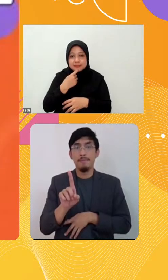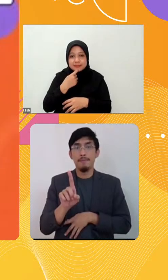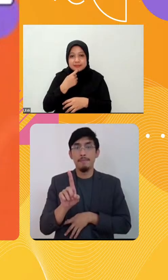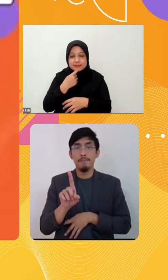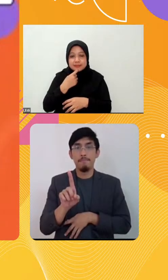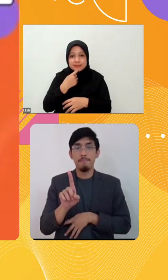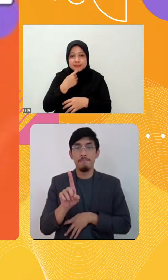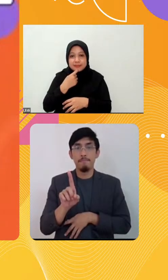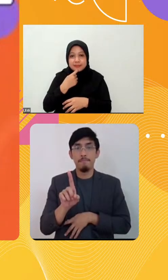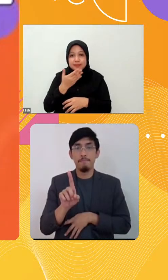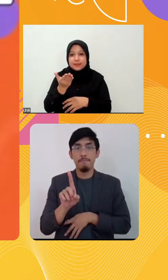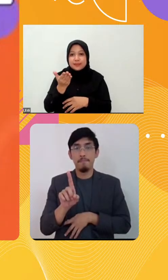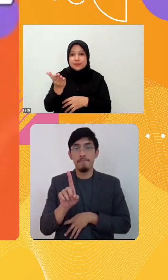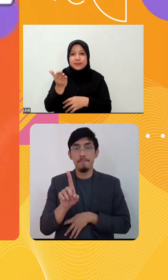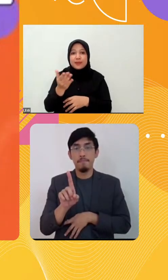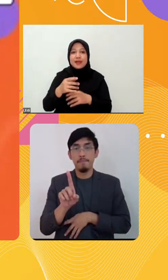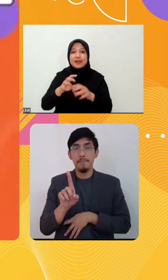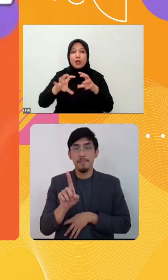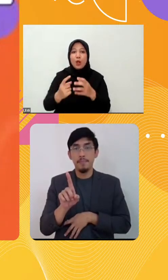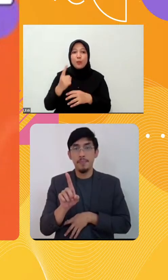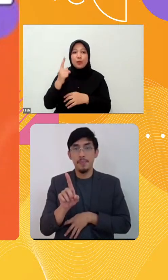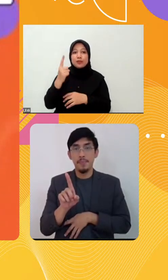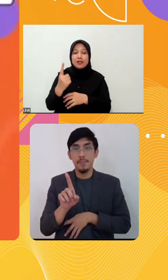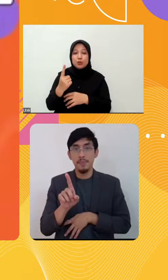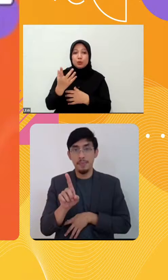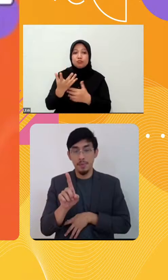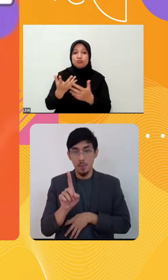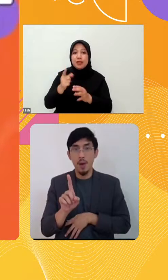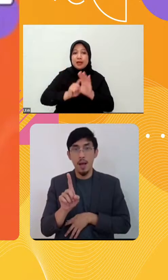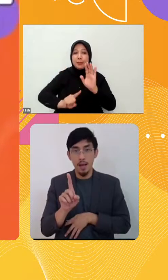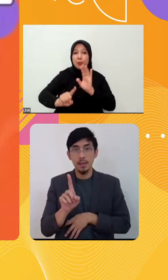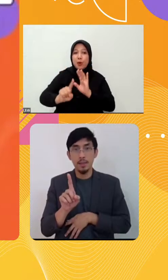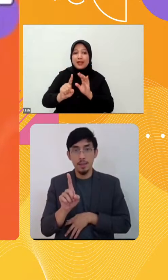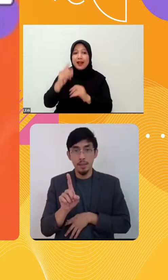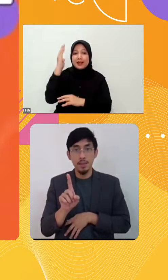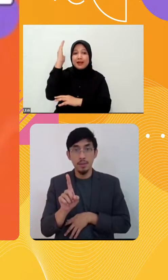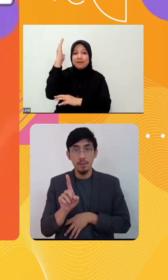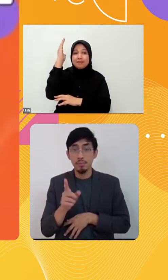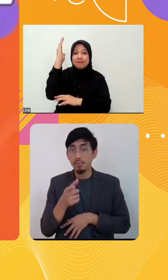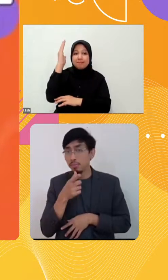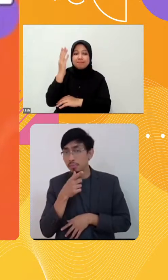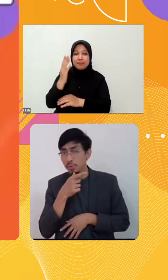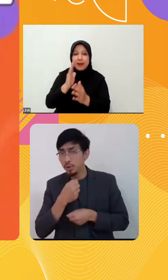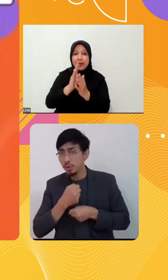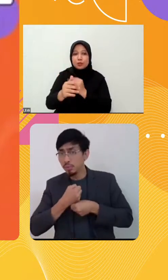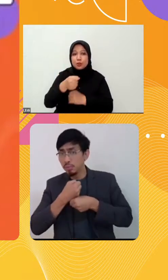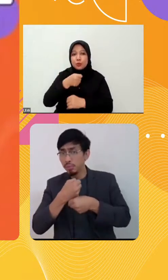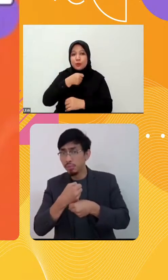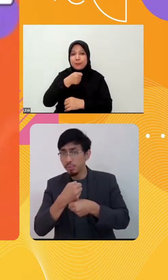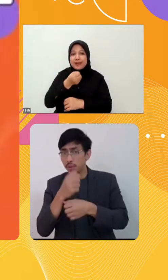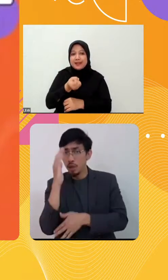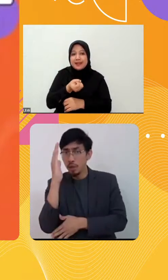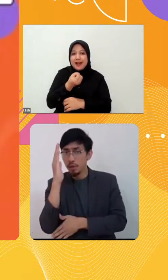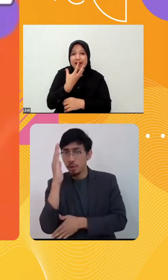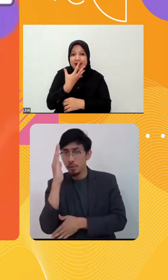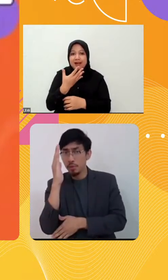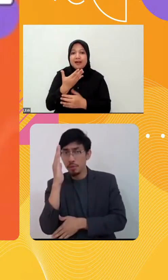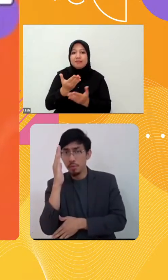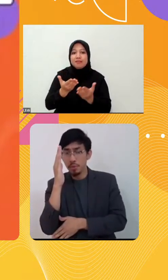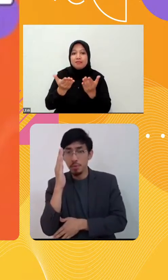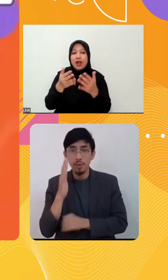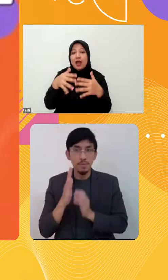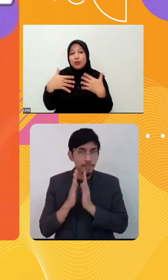the room number 1, delegate from room number 1, just turn on your microphone, and also, if you don't mind, turn on your